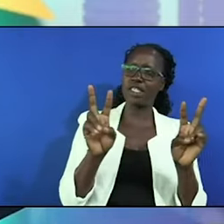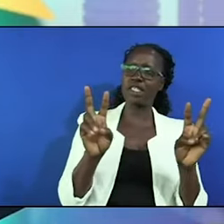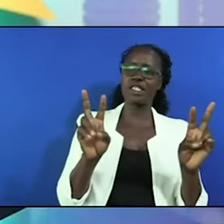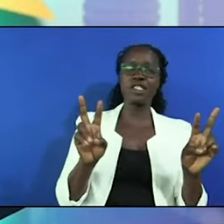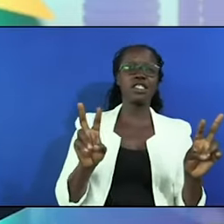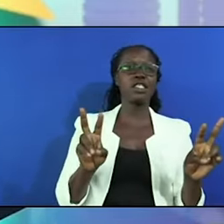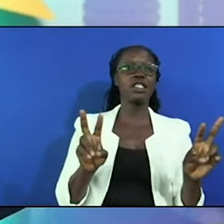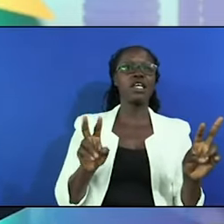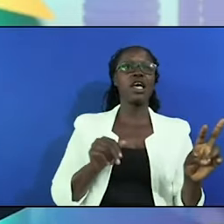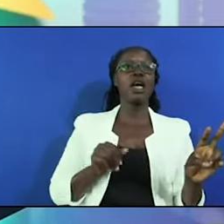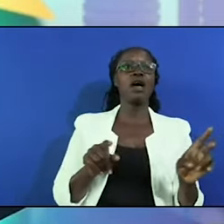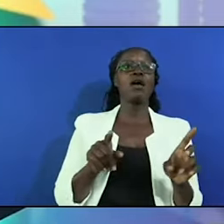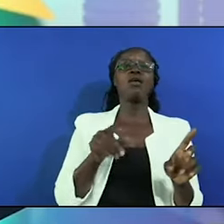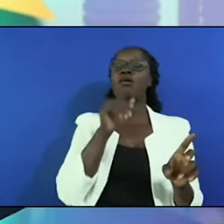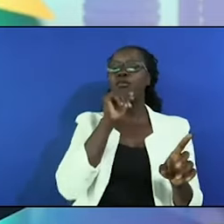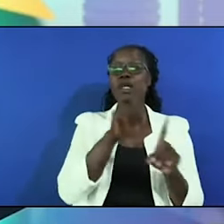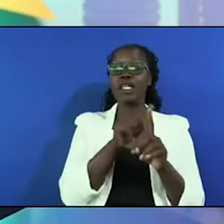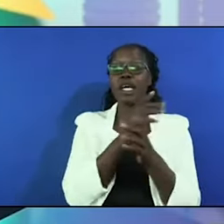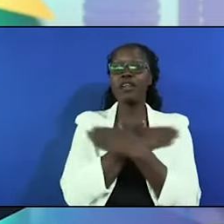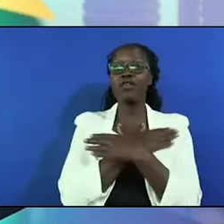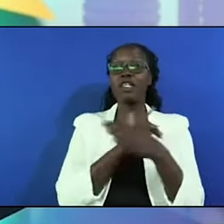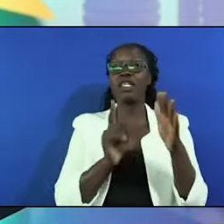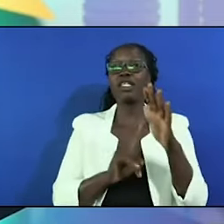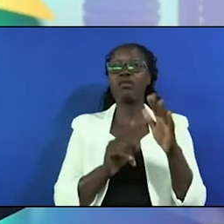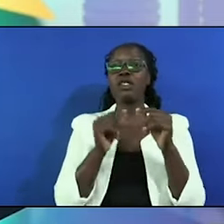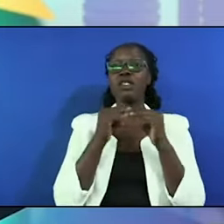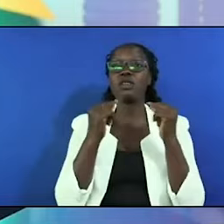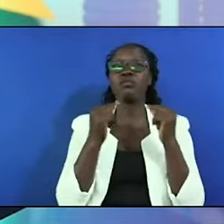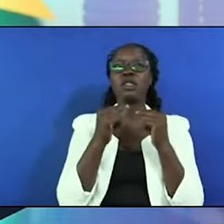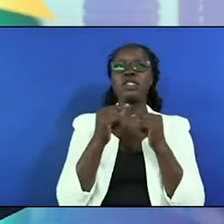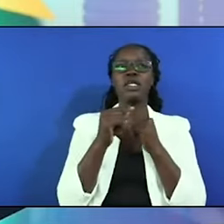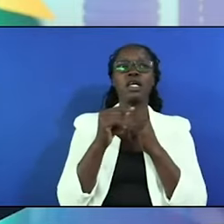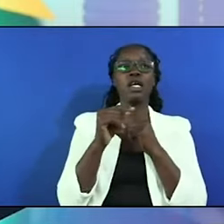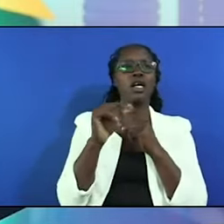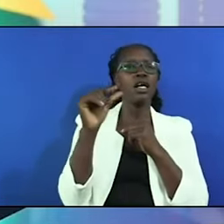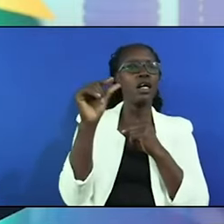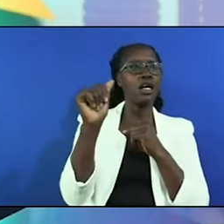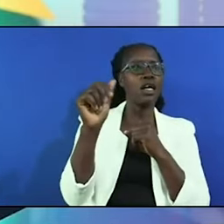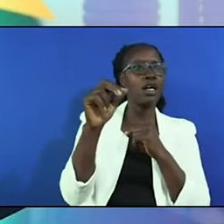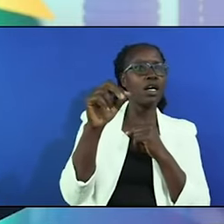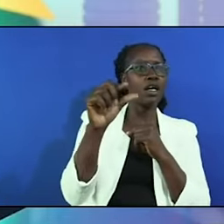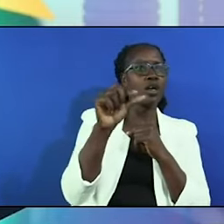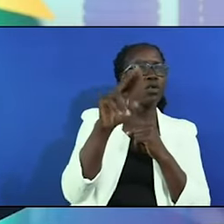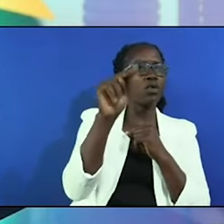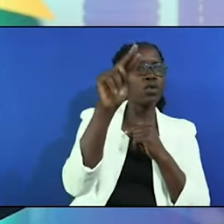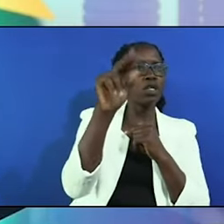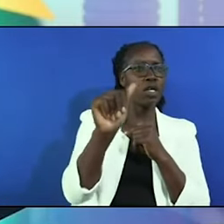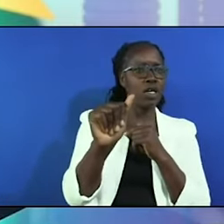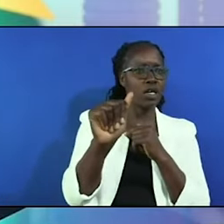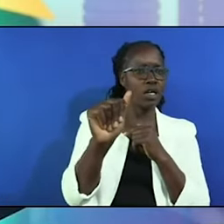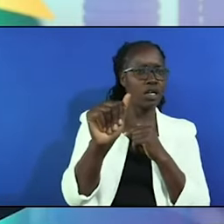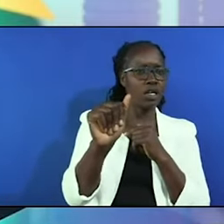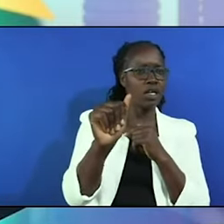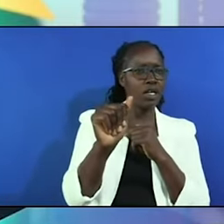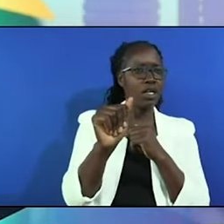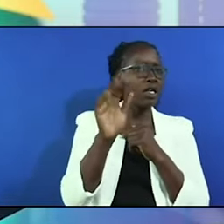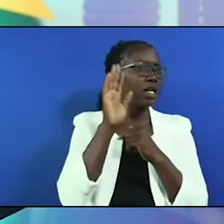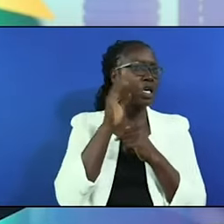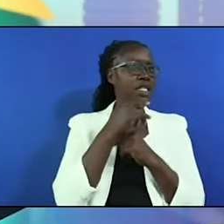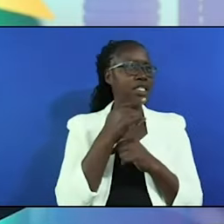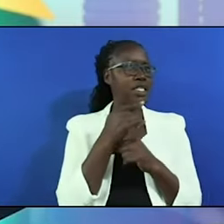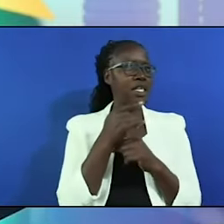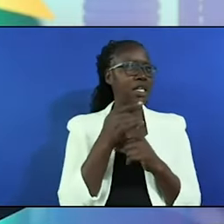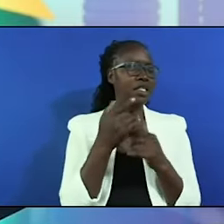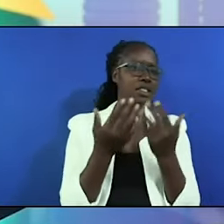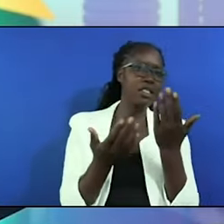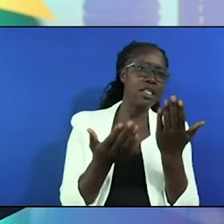my brother and friend in the ministry, Pastor Abunda. Pastor Abunda, As you heard Pastor say very